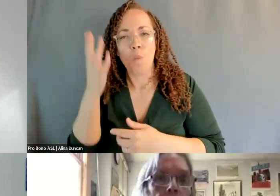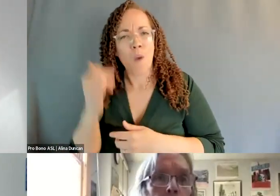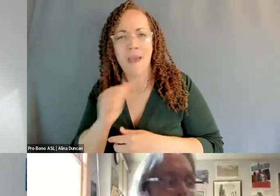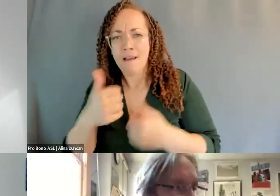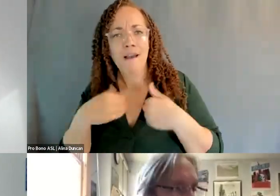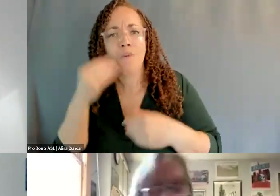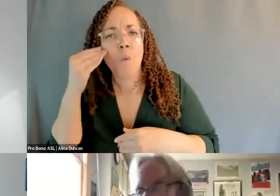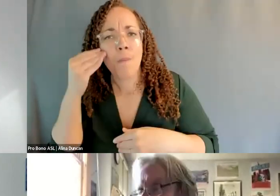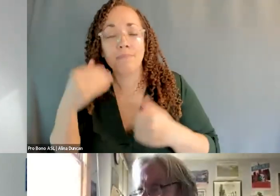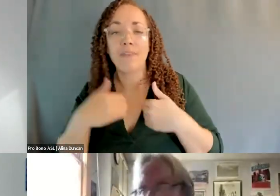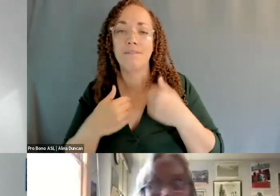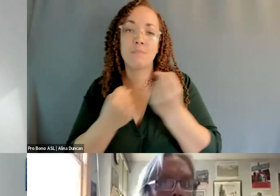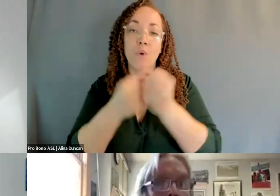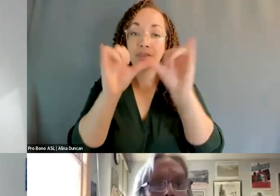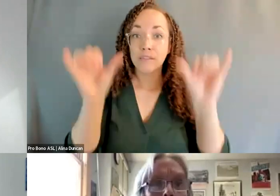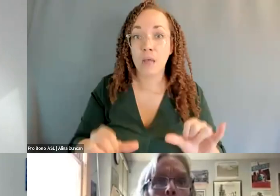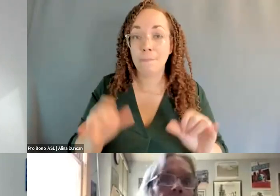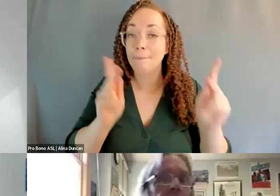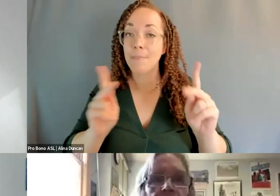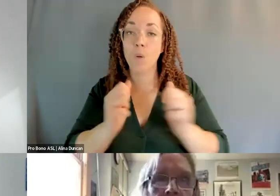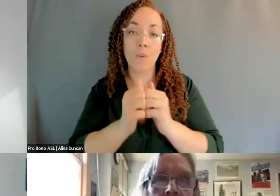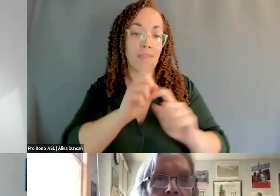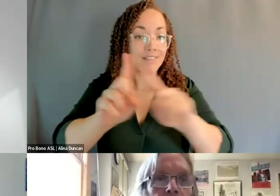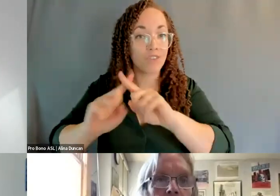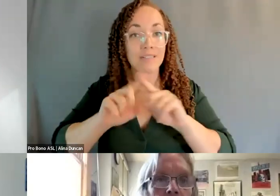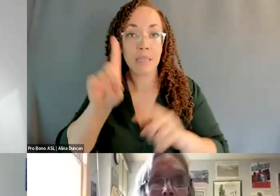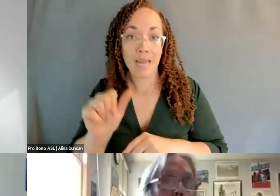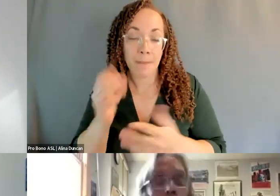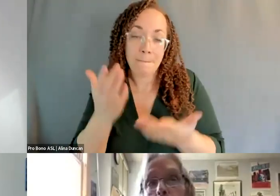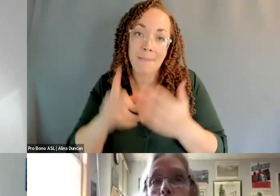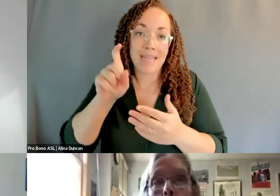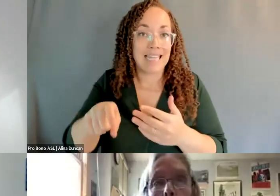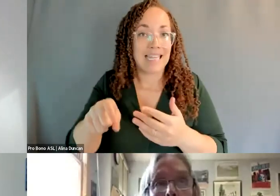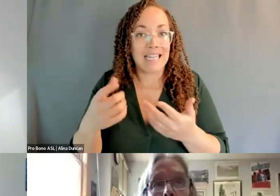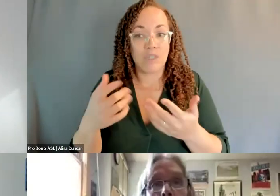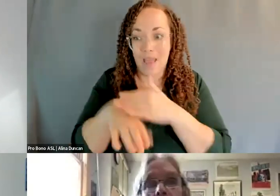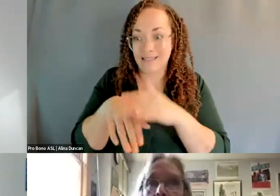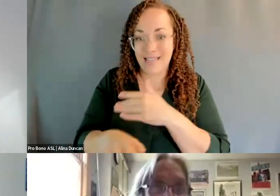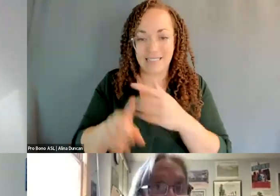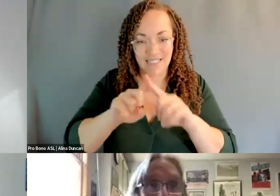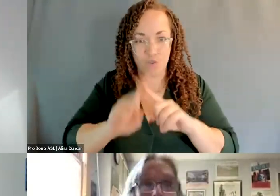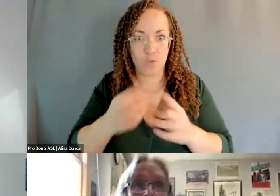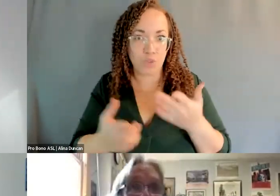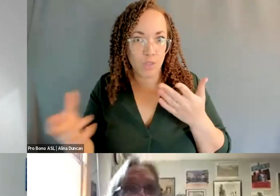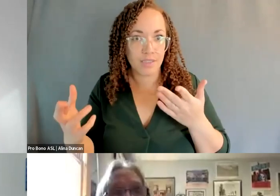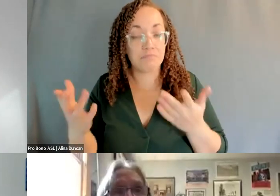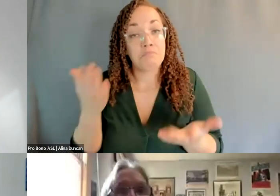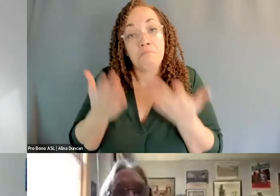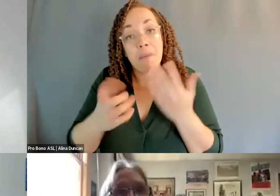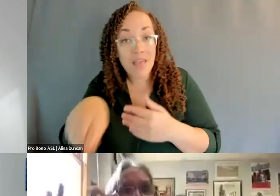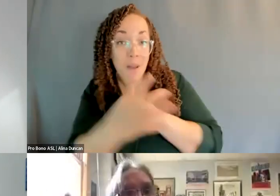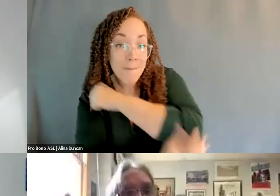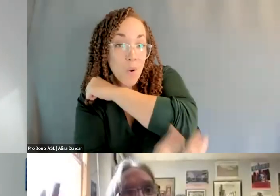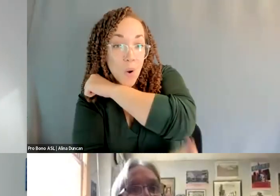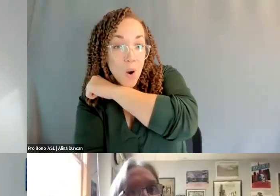system that people with different disabilities might need to access, and they happen to be poor. And when that happens, they end up